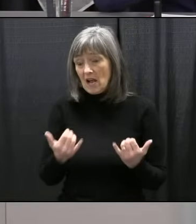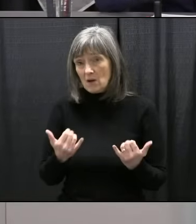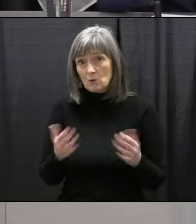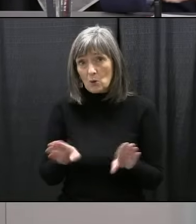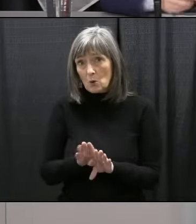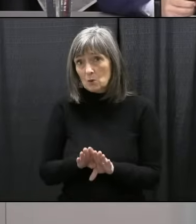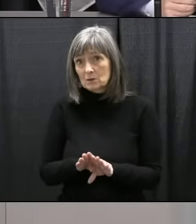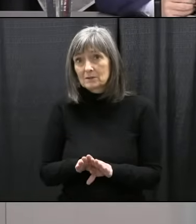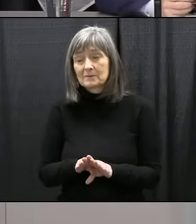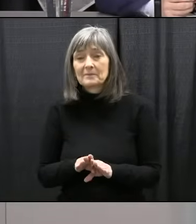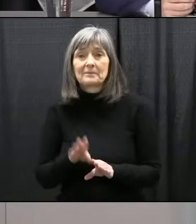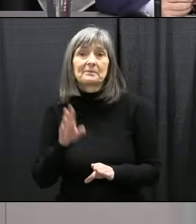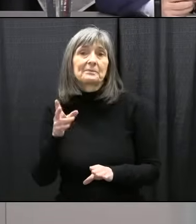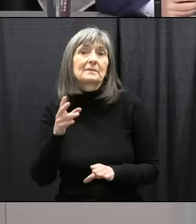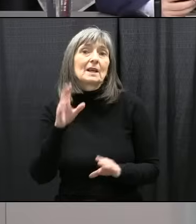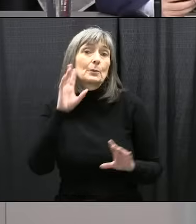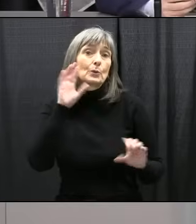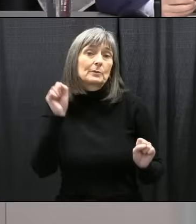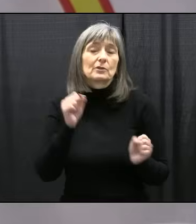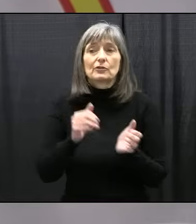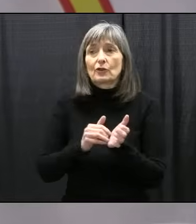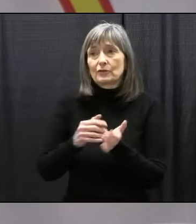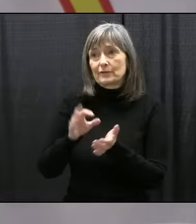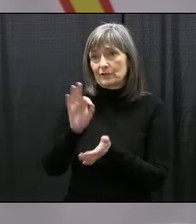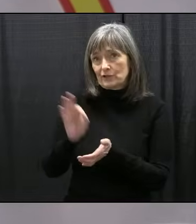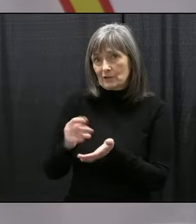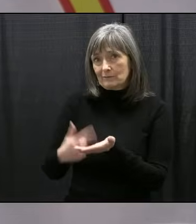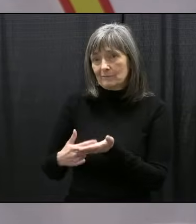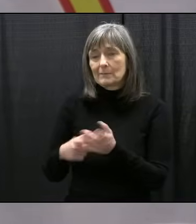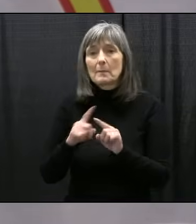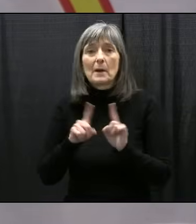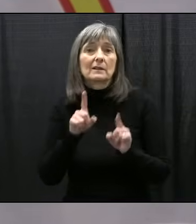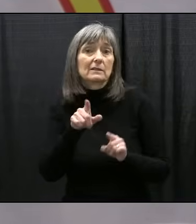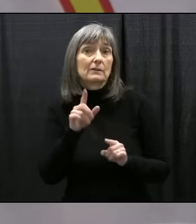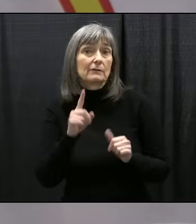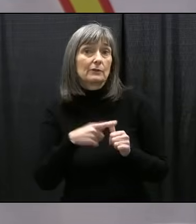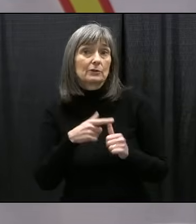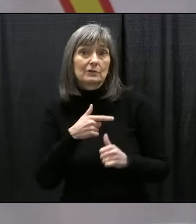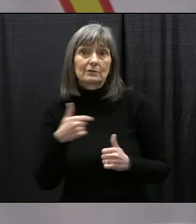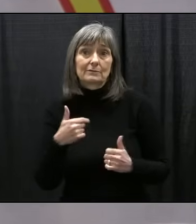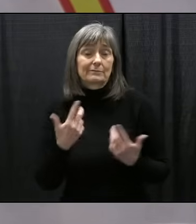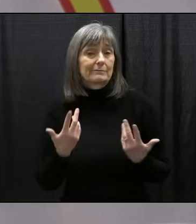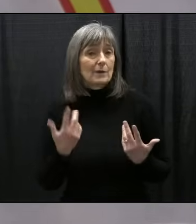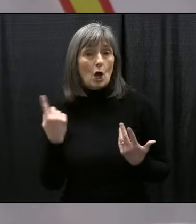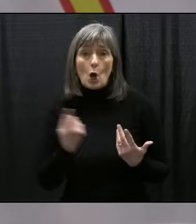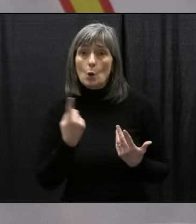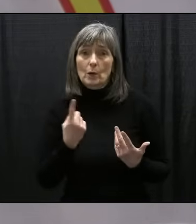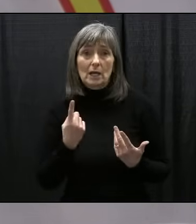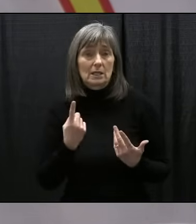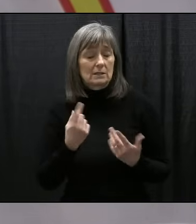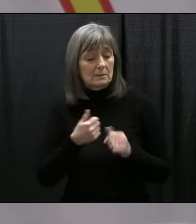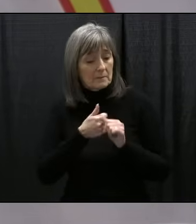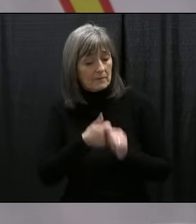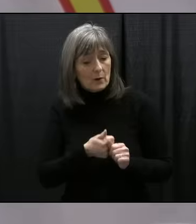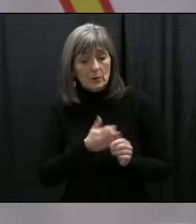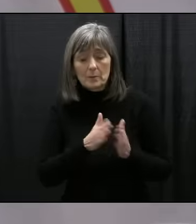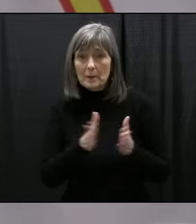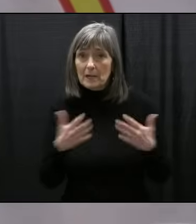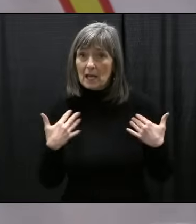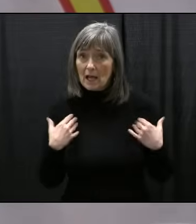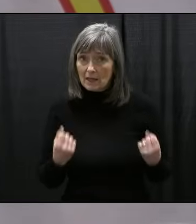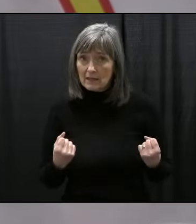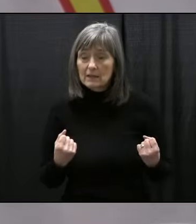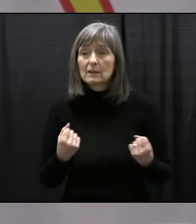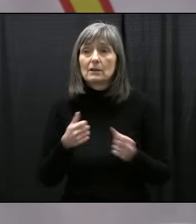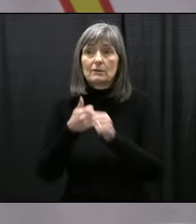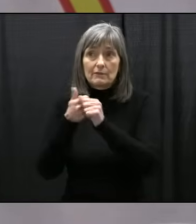Well, I'll get Dr. Fitzgerald to weigh in a second, but our primary objective was always to follow public health advice and to follow